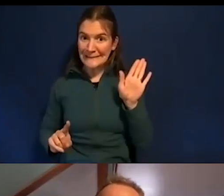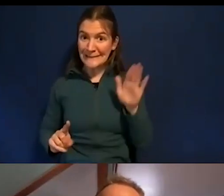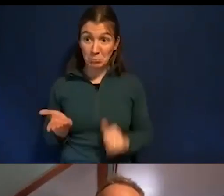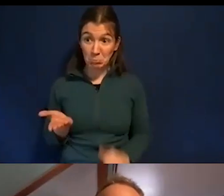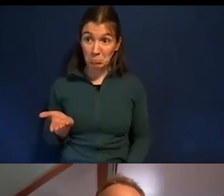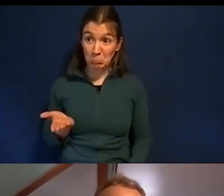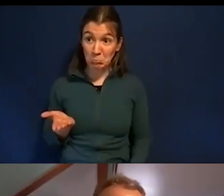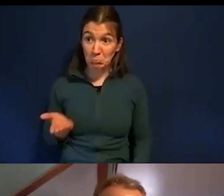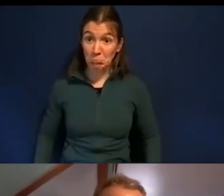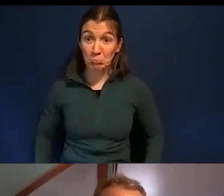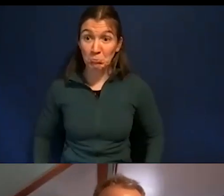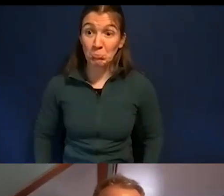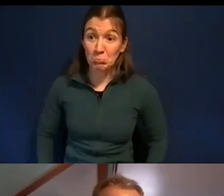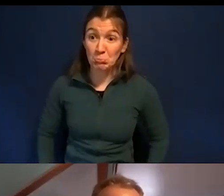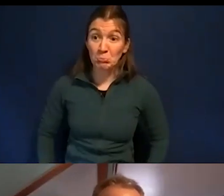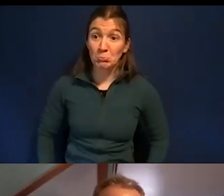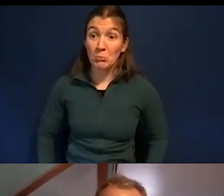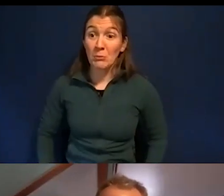All right.